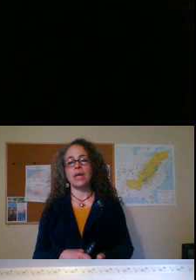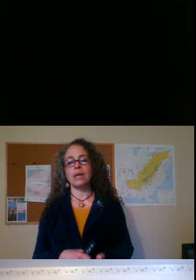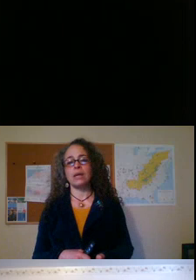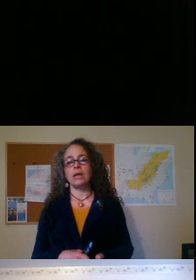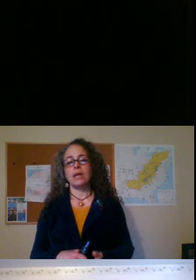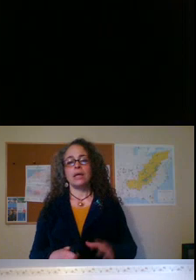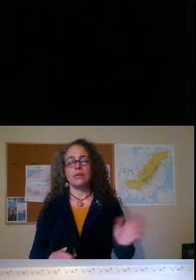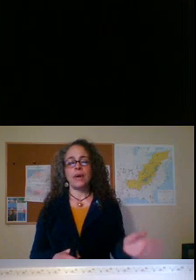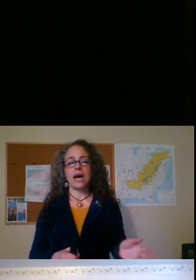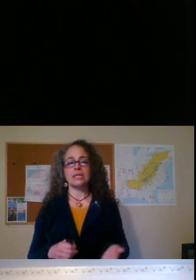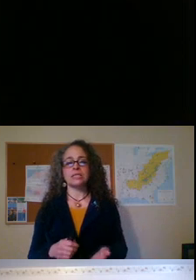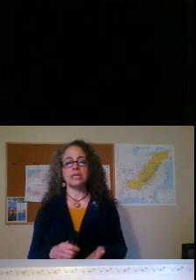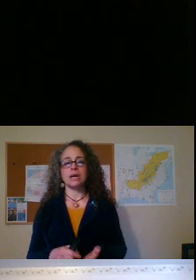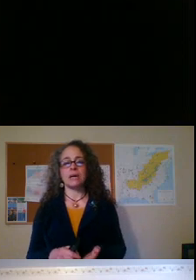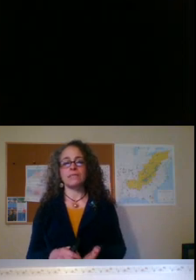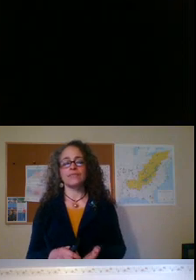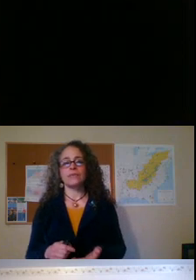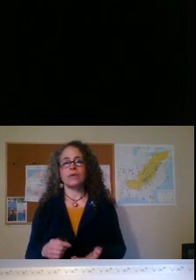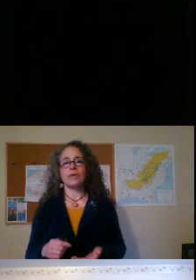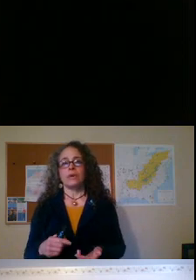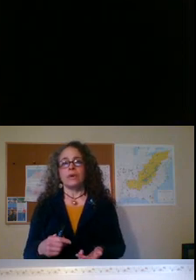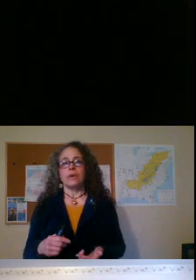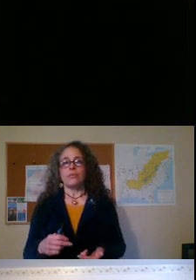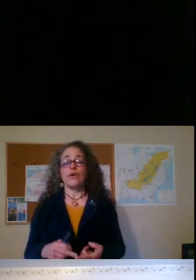have been in the past